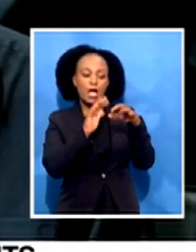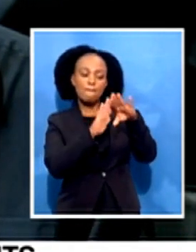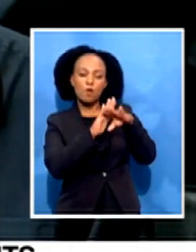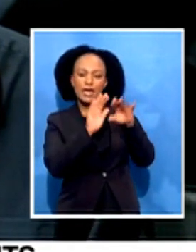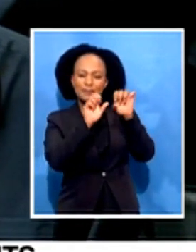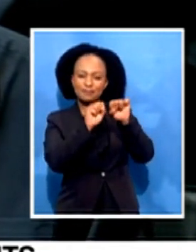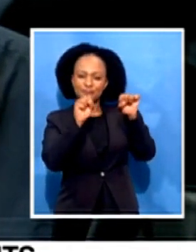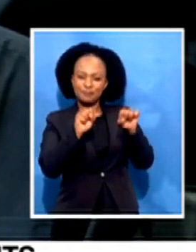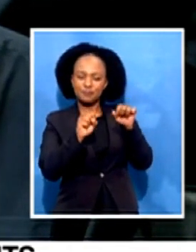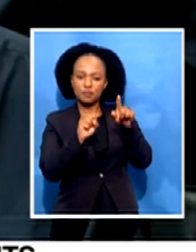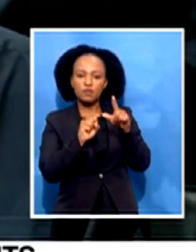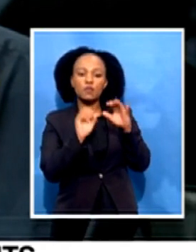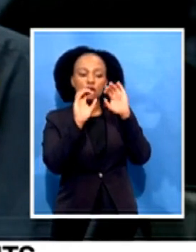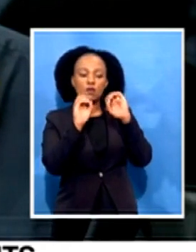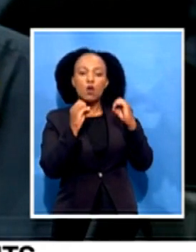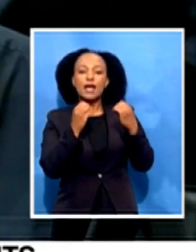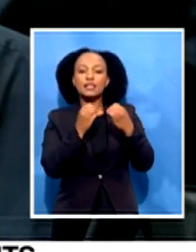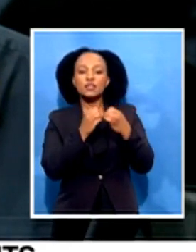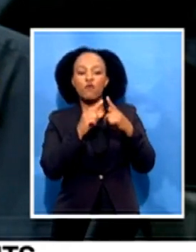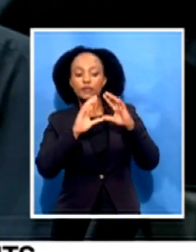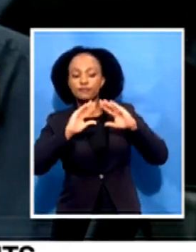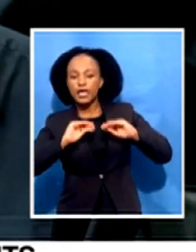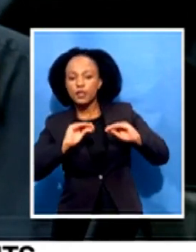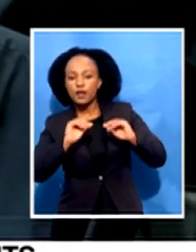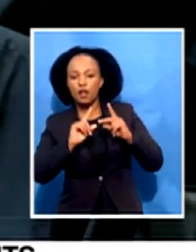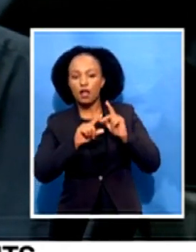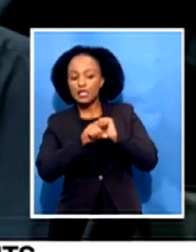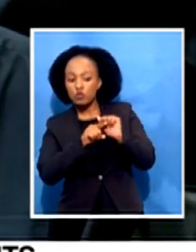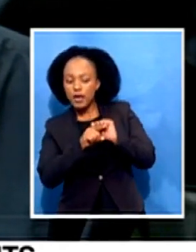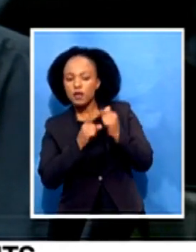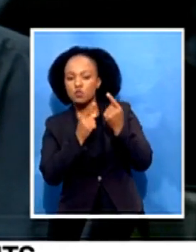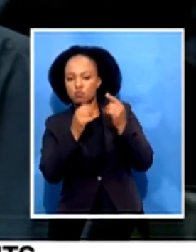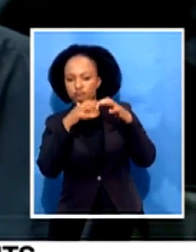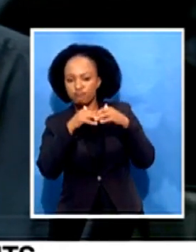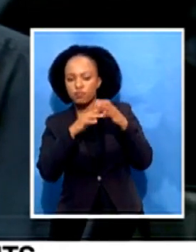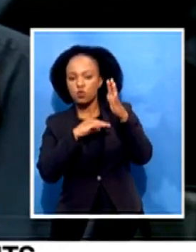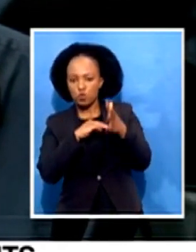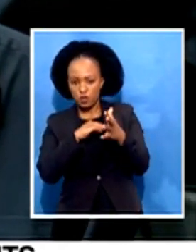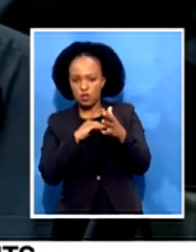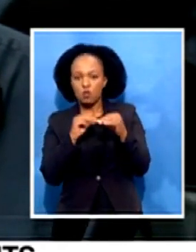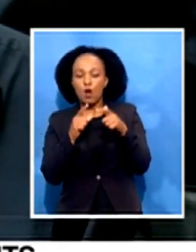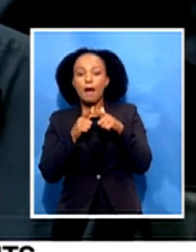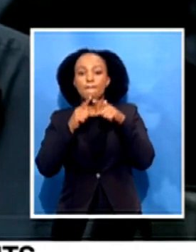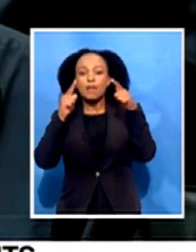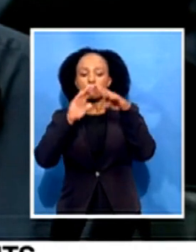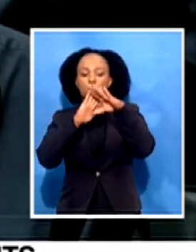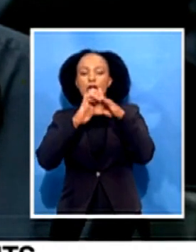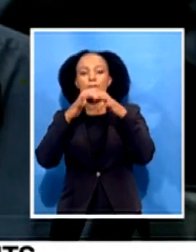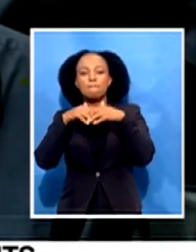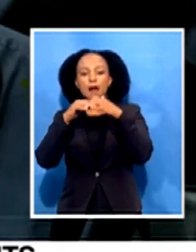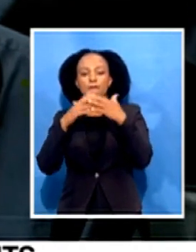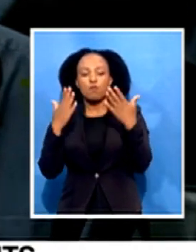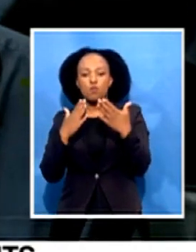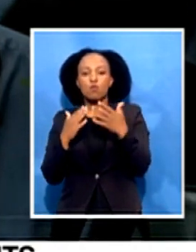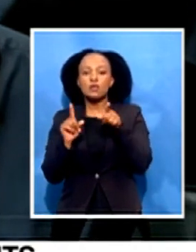and training. We'll also deepen a mass mobilization program geared at responding to unfolding economic